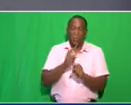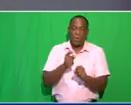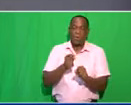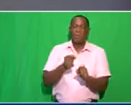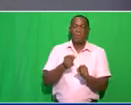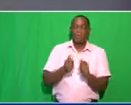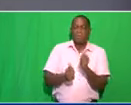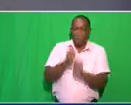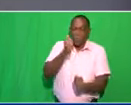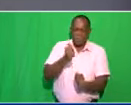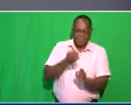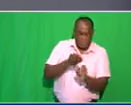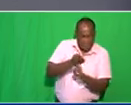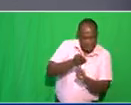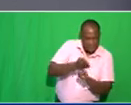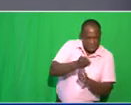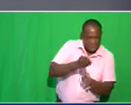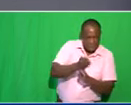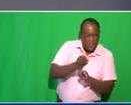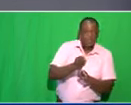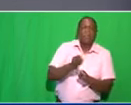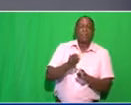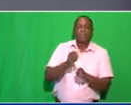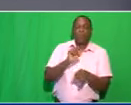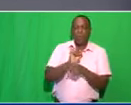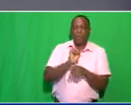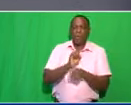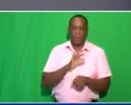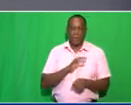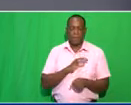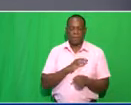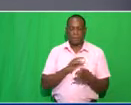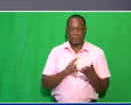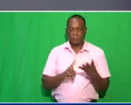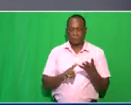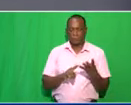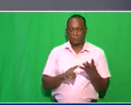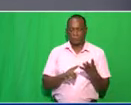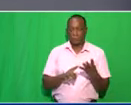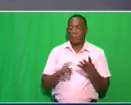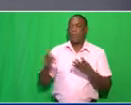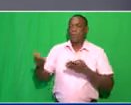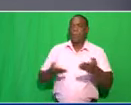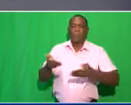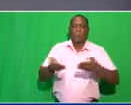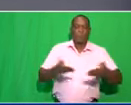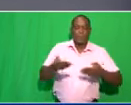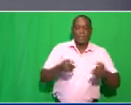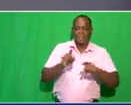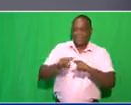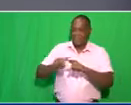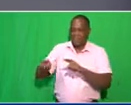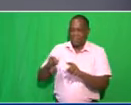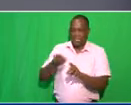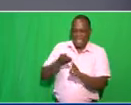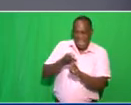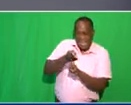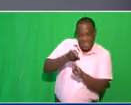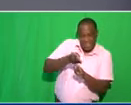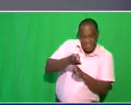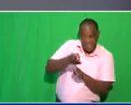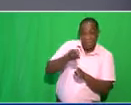4, bring into discussion the expertise, perspectives, and ideas